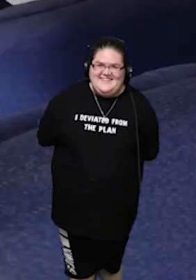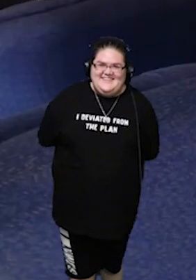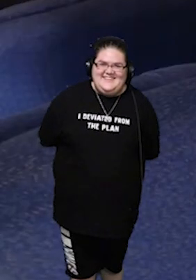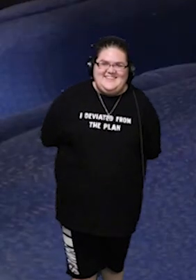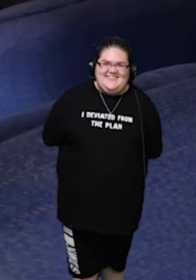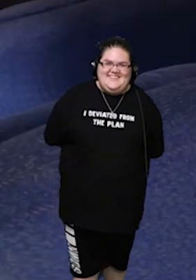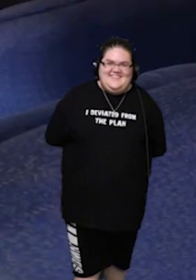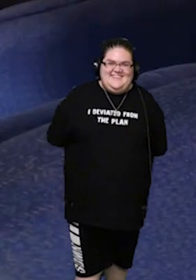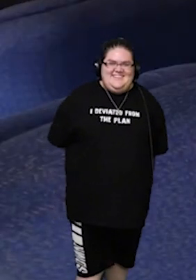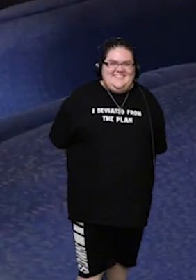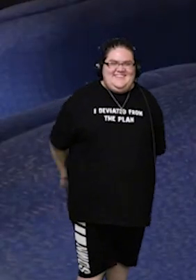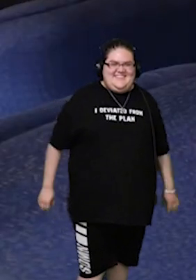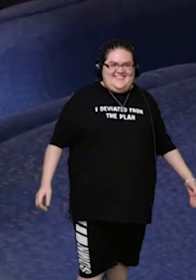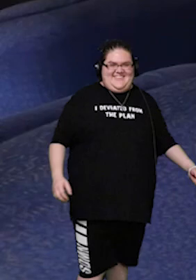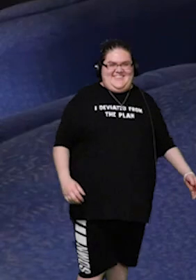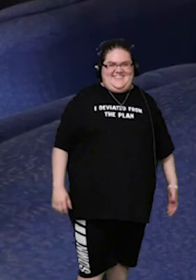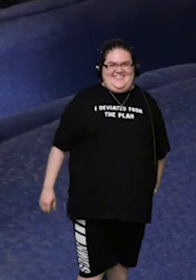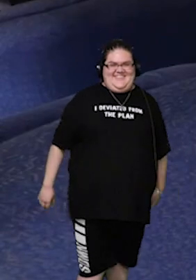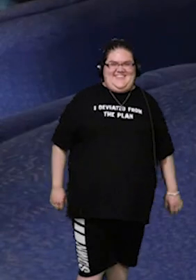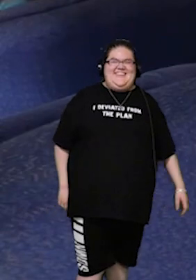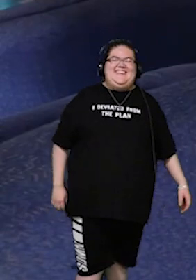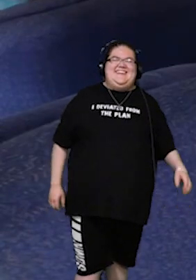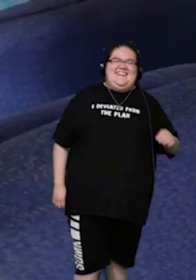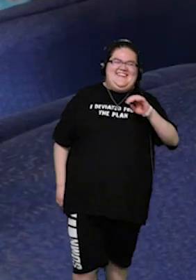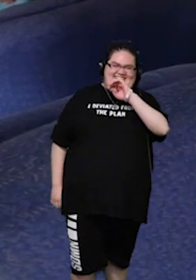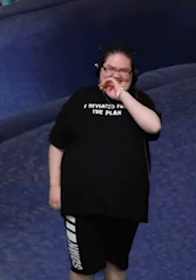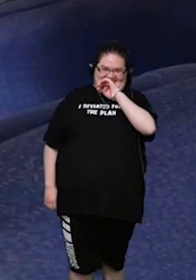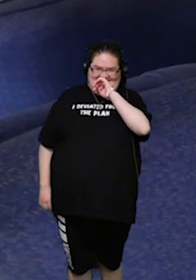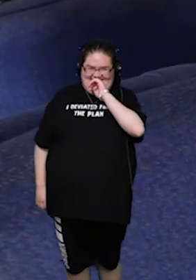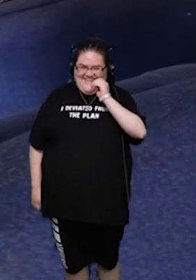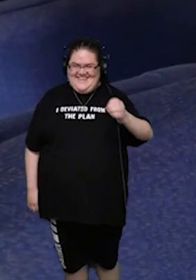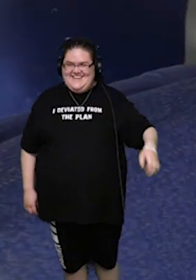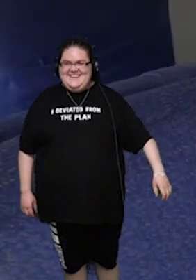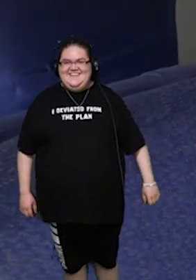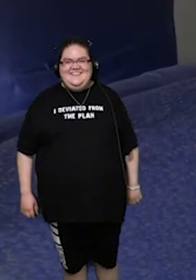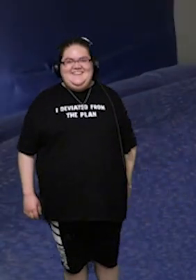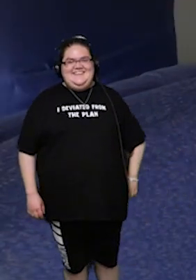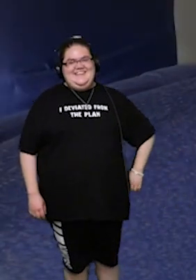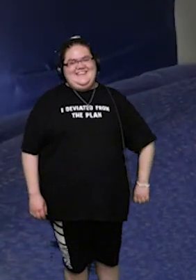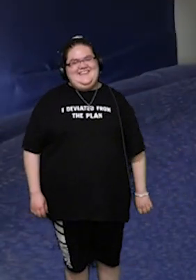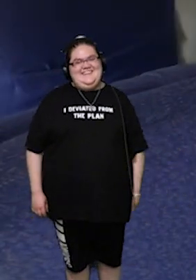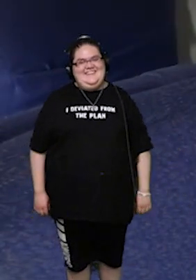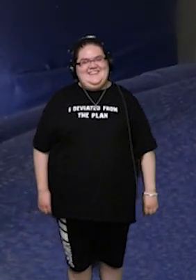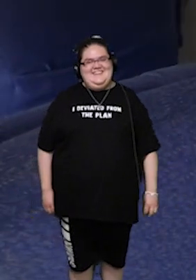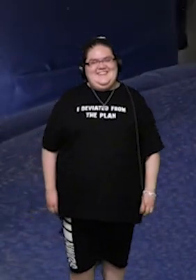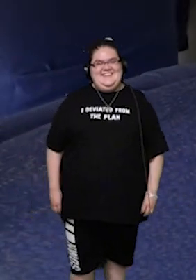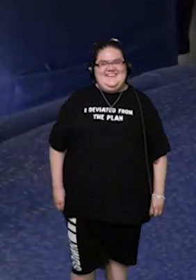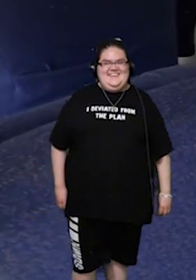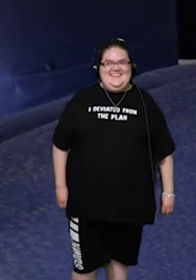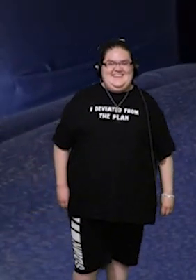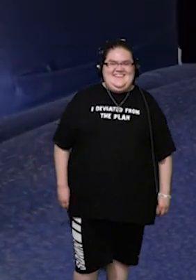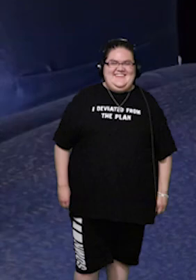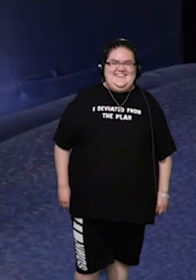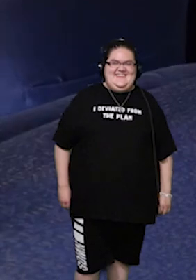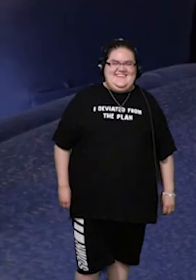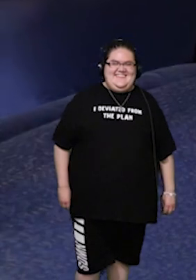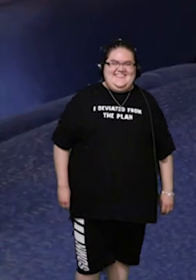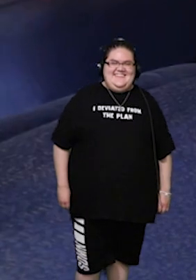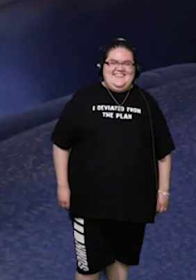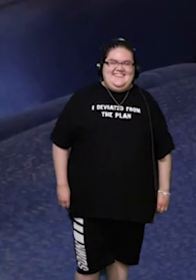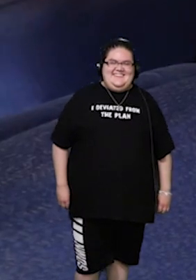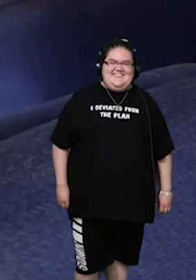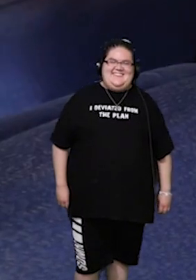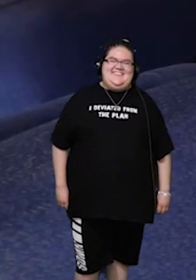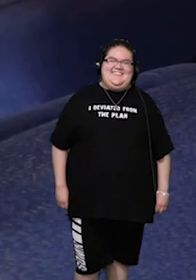Oh, what was that? That looks suspicious. What, is there a camera? Who just said that? seat's moving.